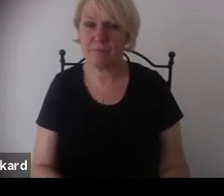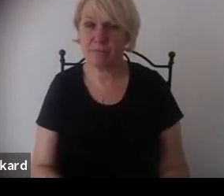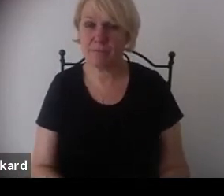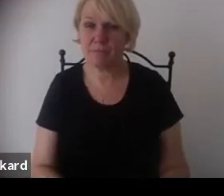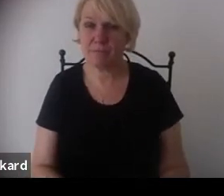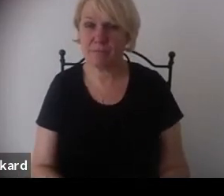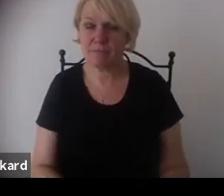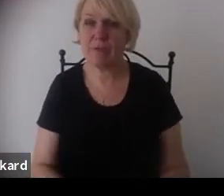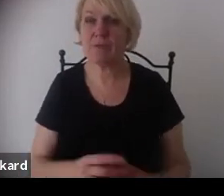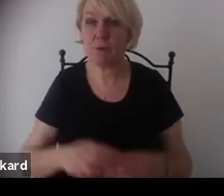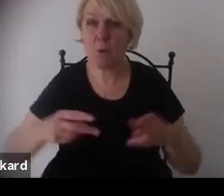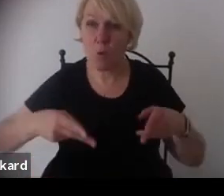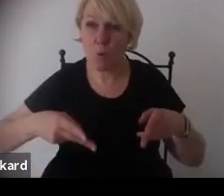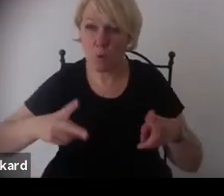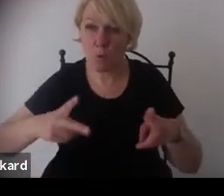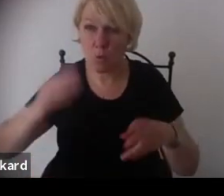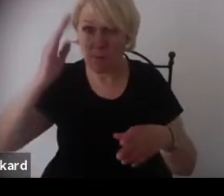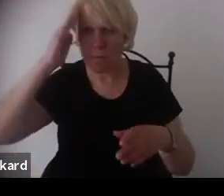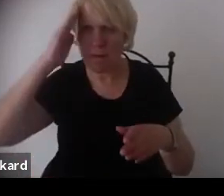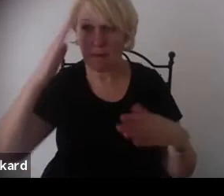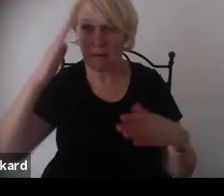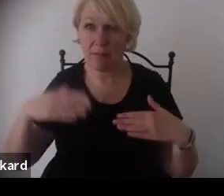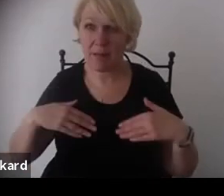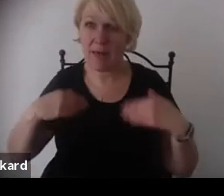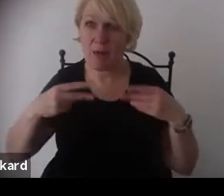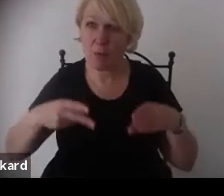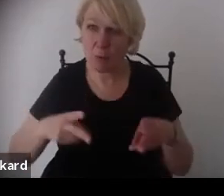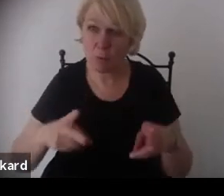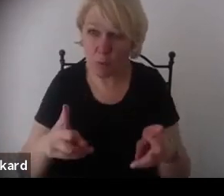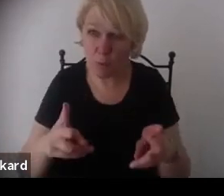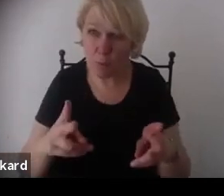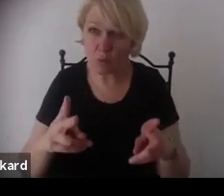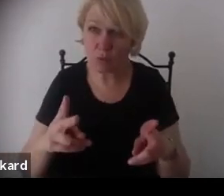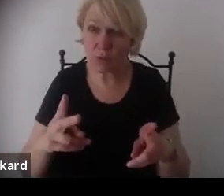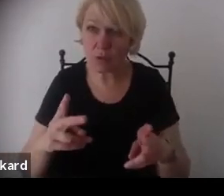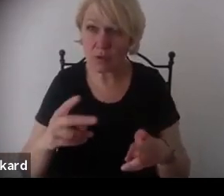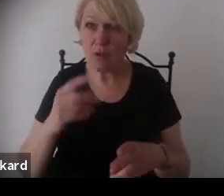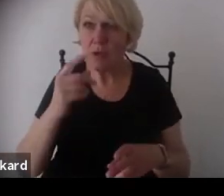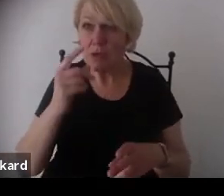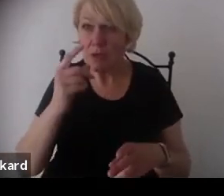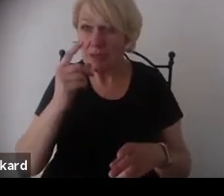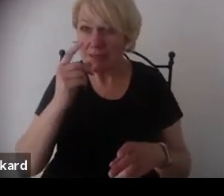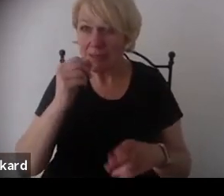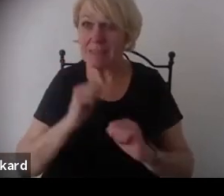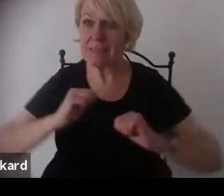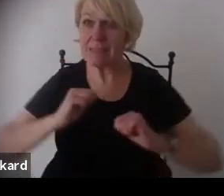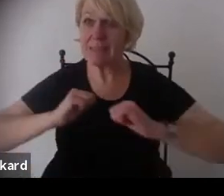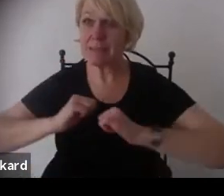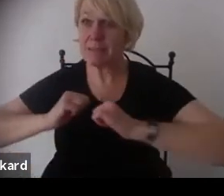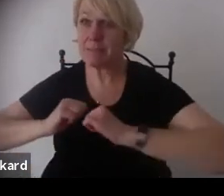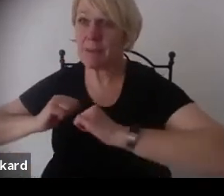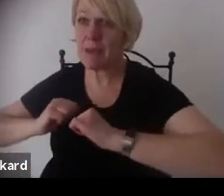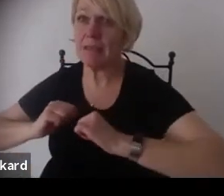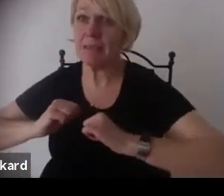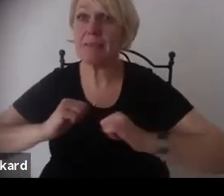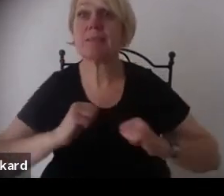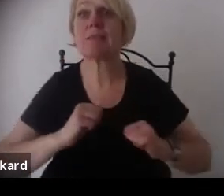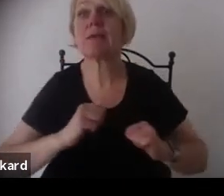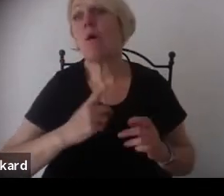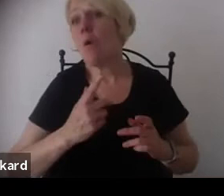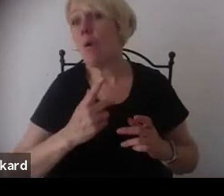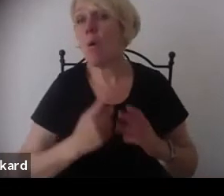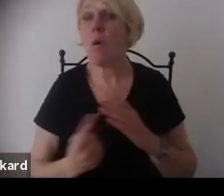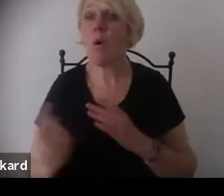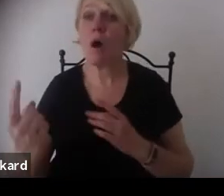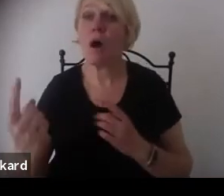health wards, or are people there self-isolating? So I guess it's about capacity. I'm